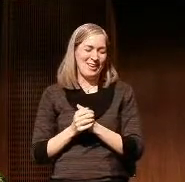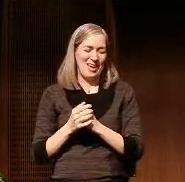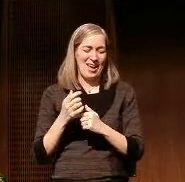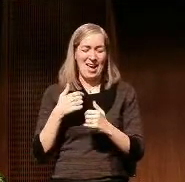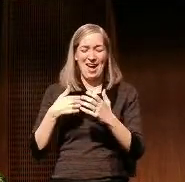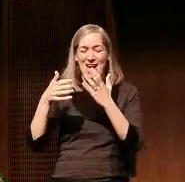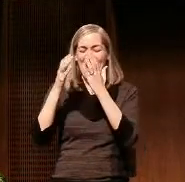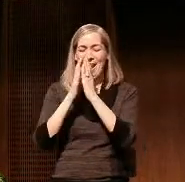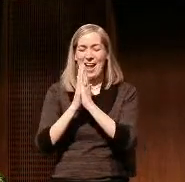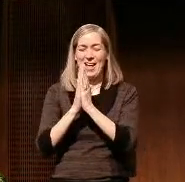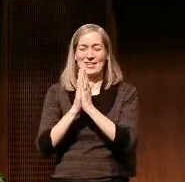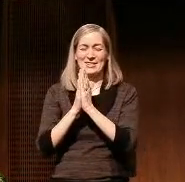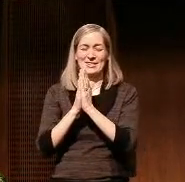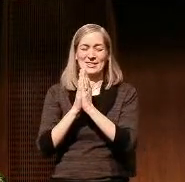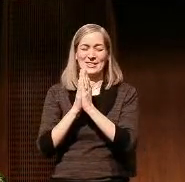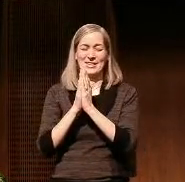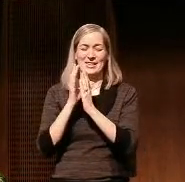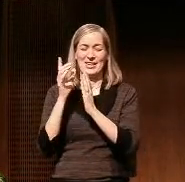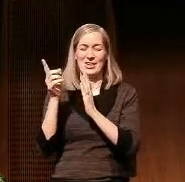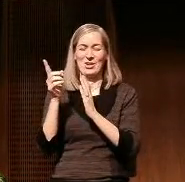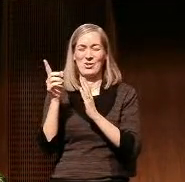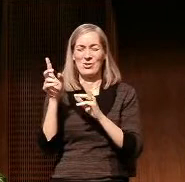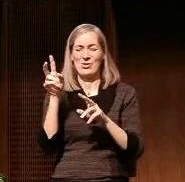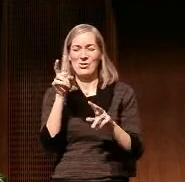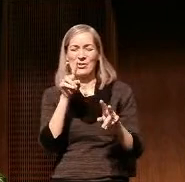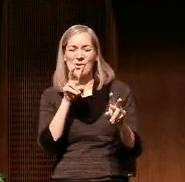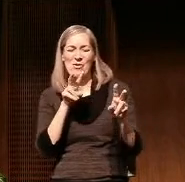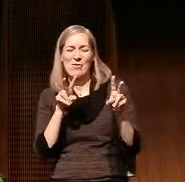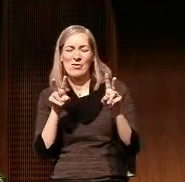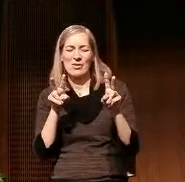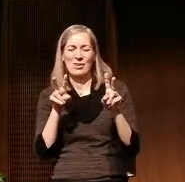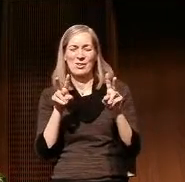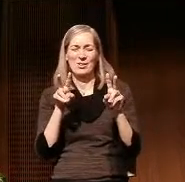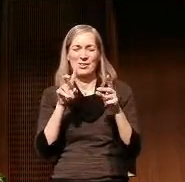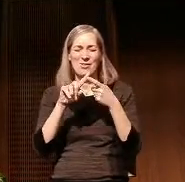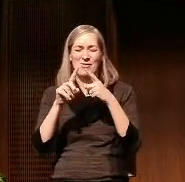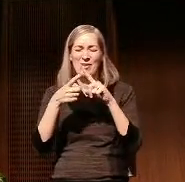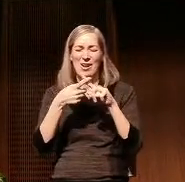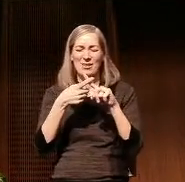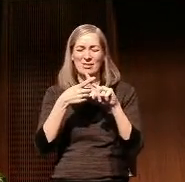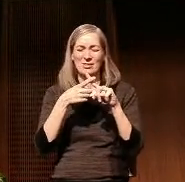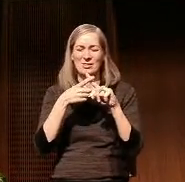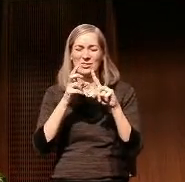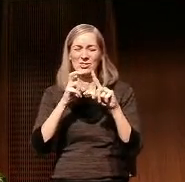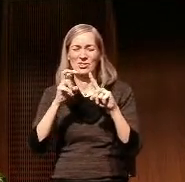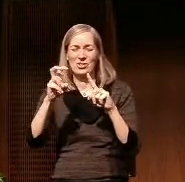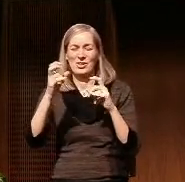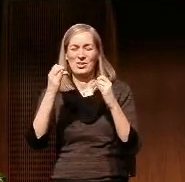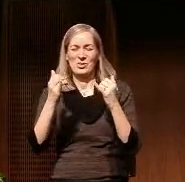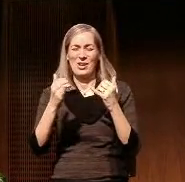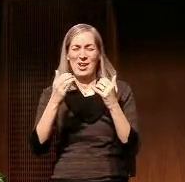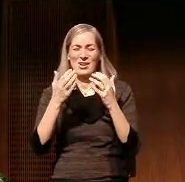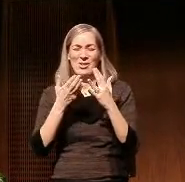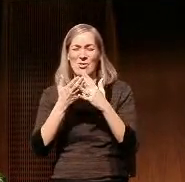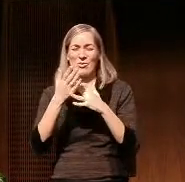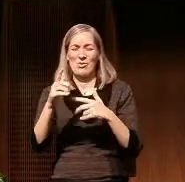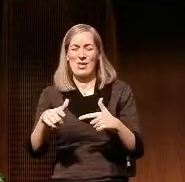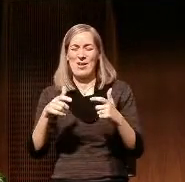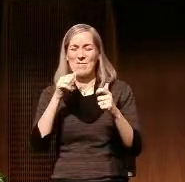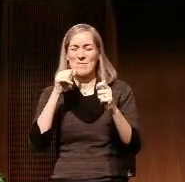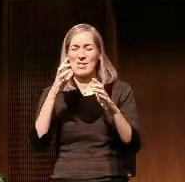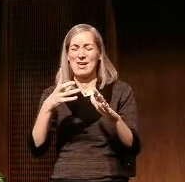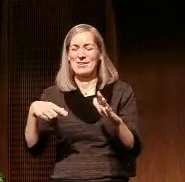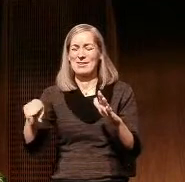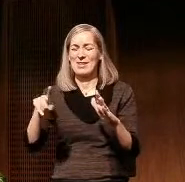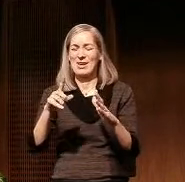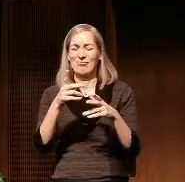Ask that you look over these, his friends, in their journeys today and on through their lives, and bless them and